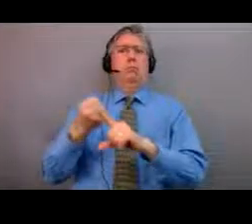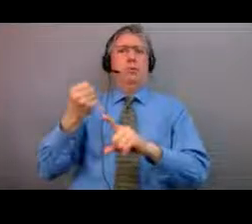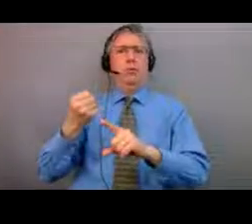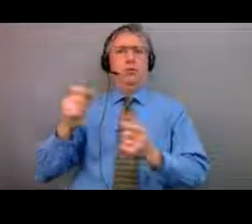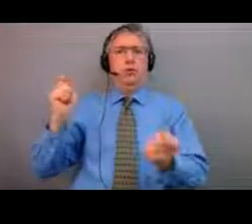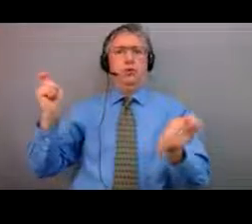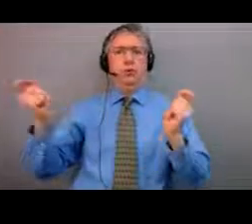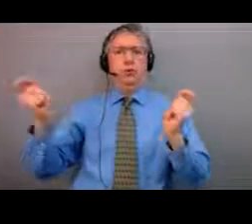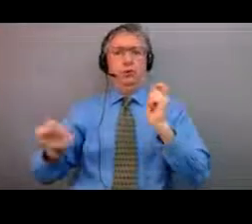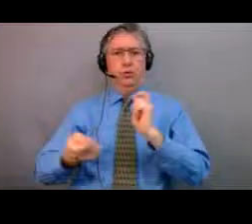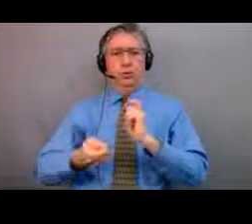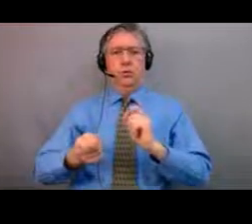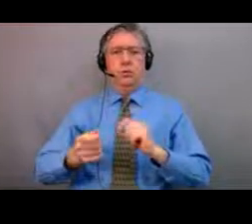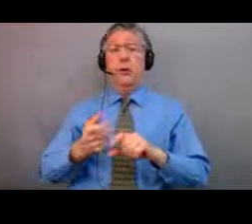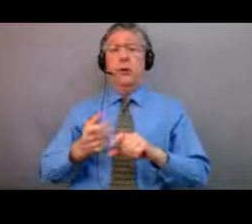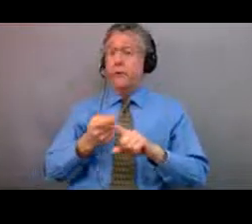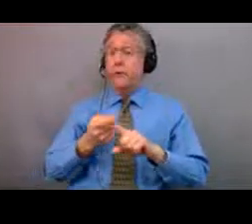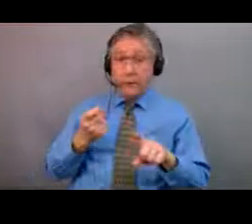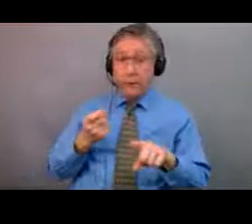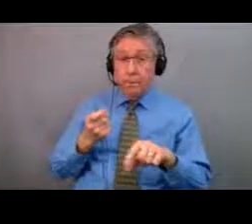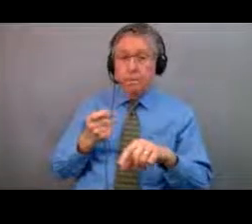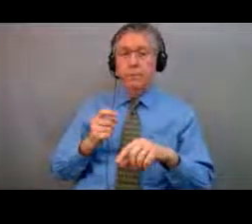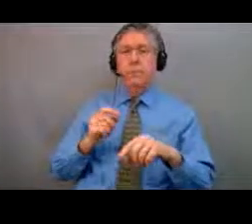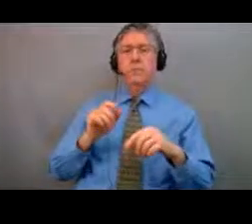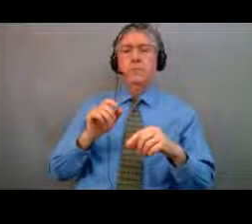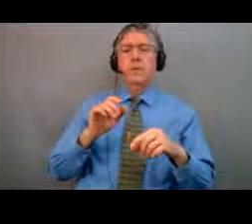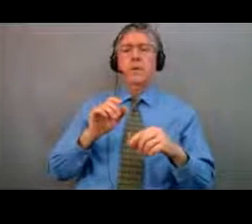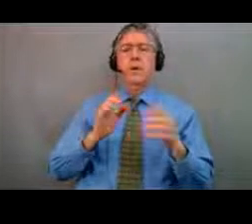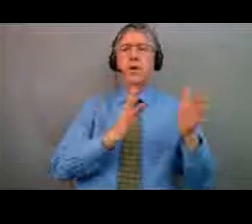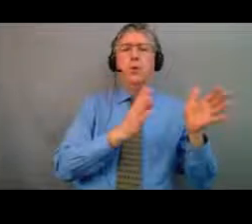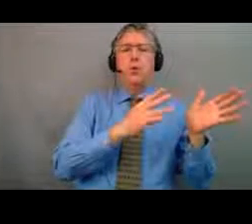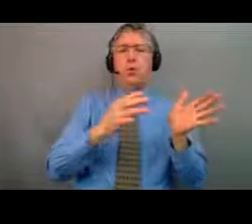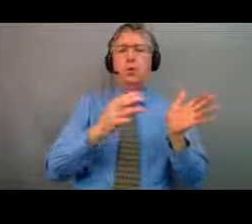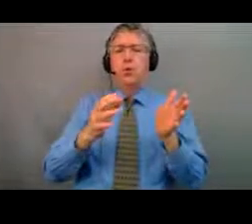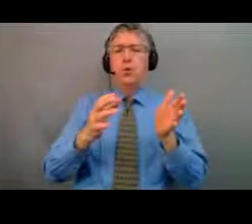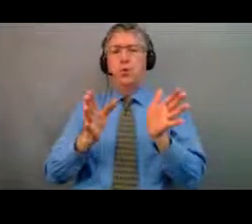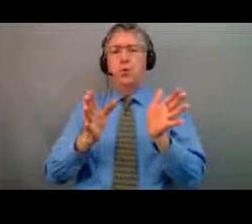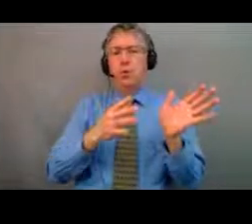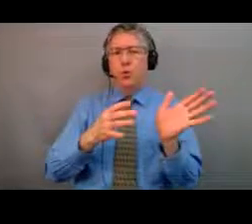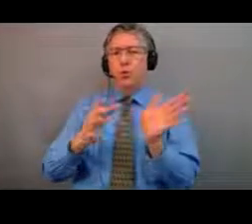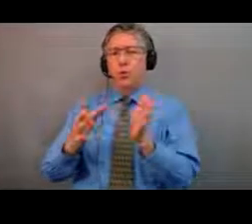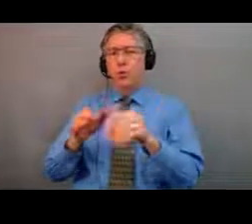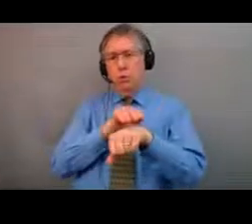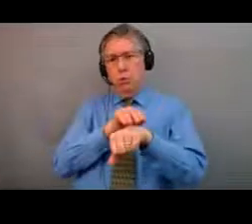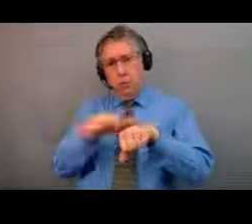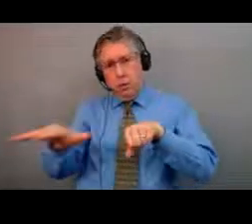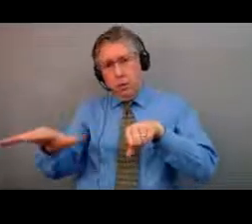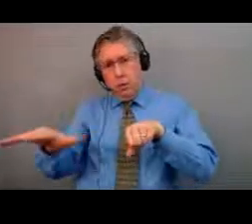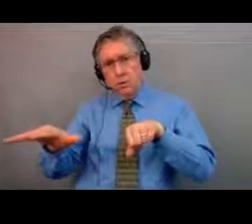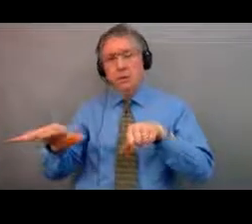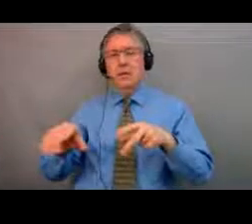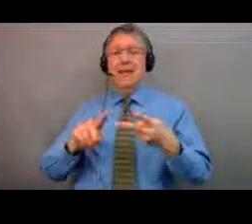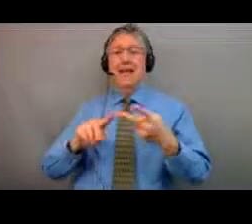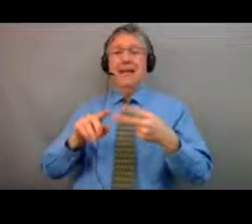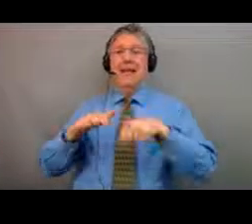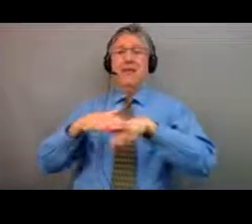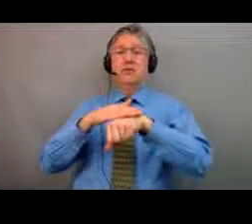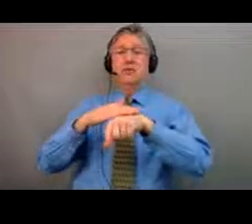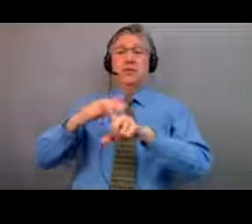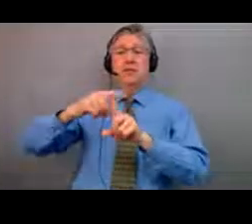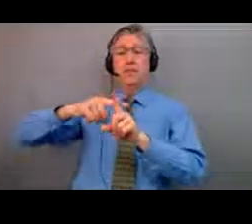influence of these changing wind forcing and the changing surface temperatures that cause